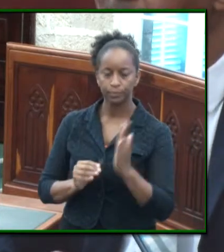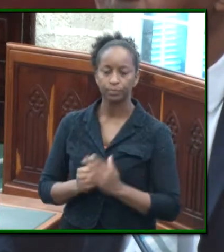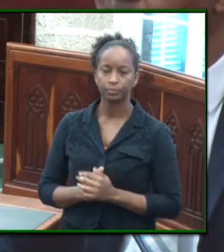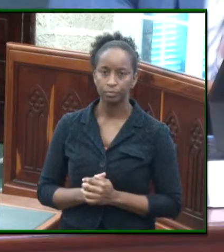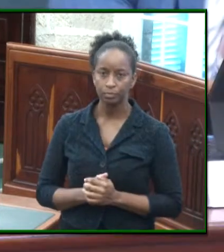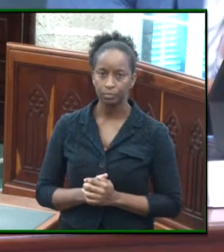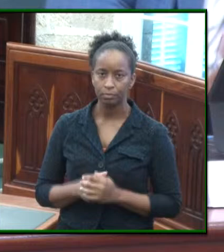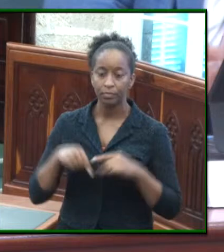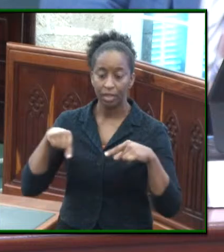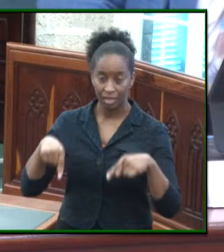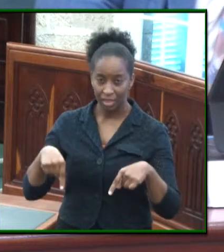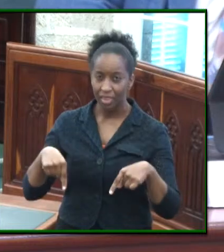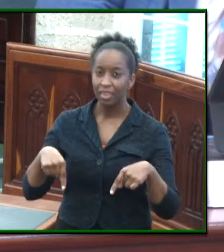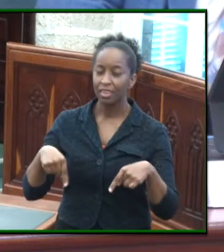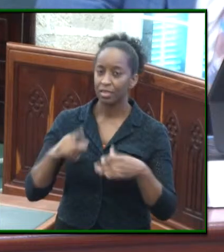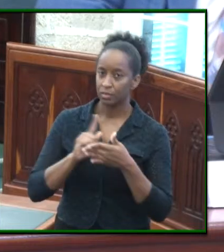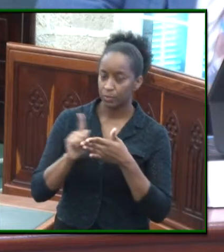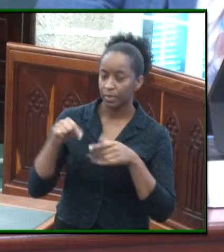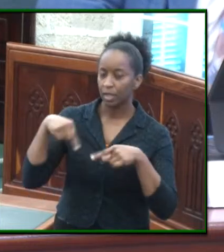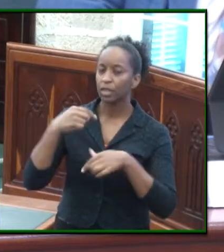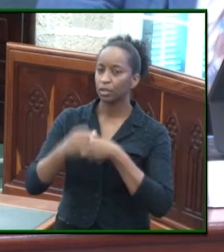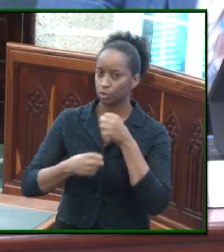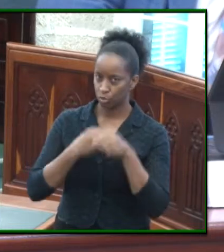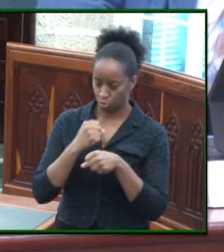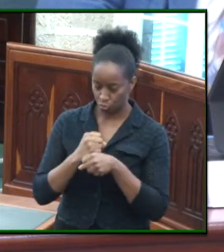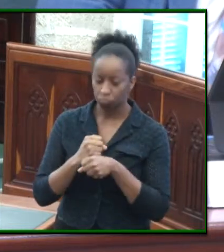Thank you, Attorney General. No further question.